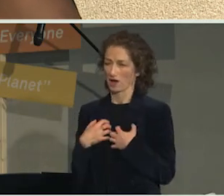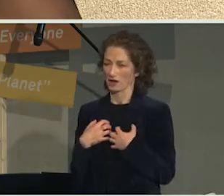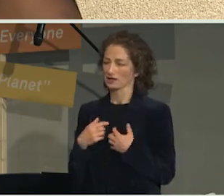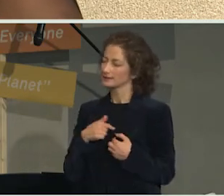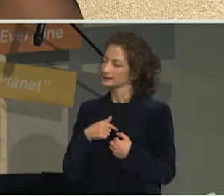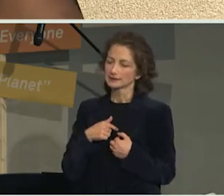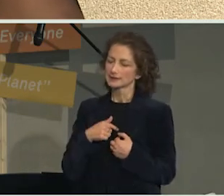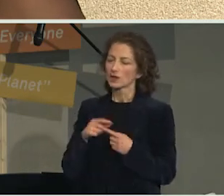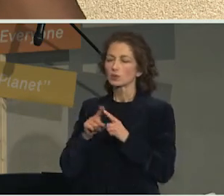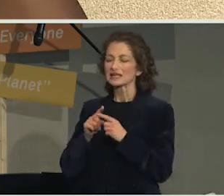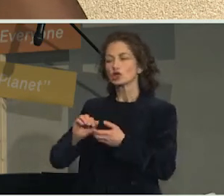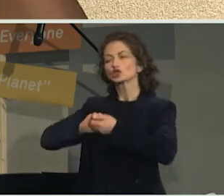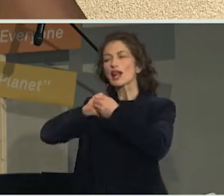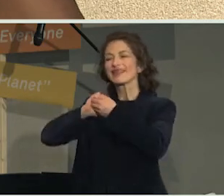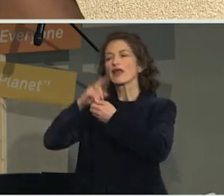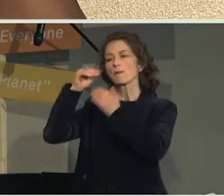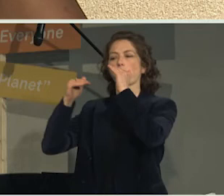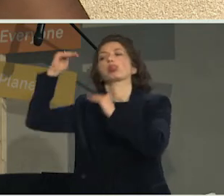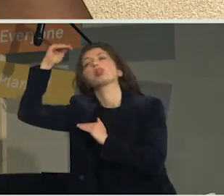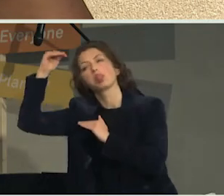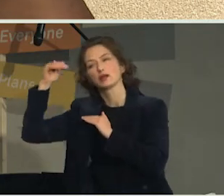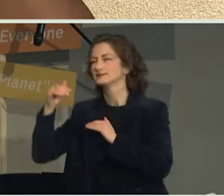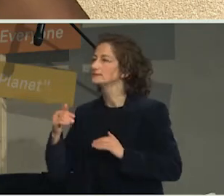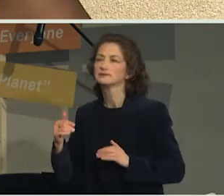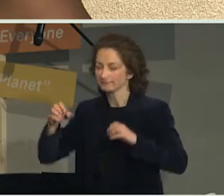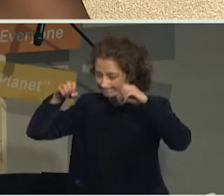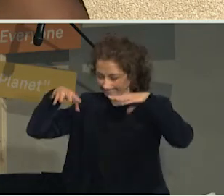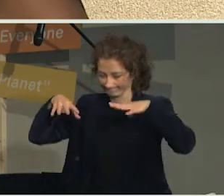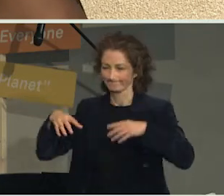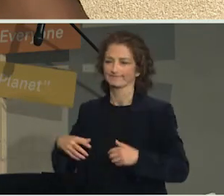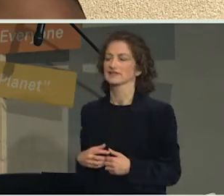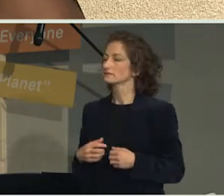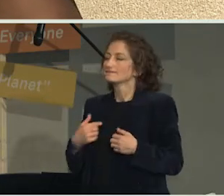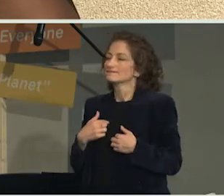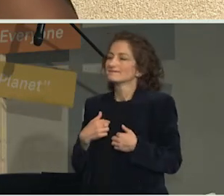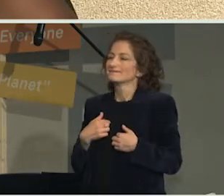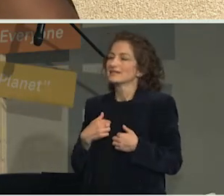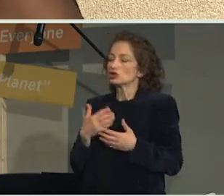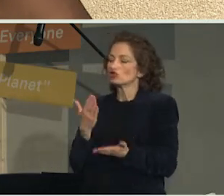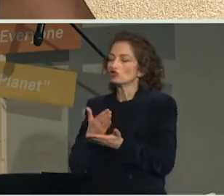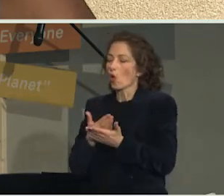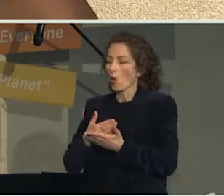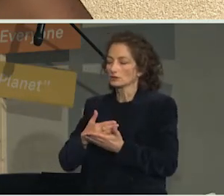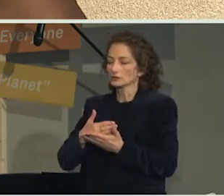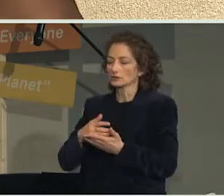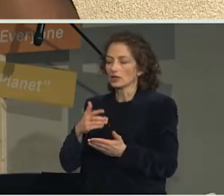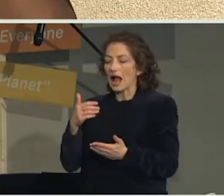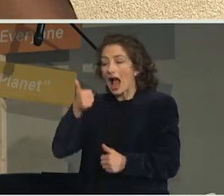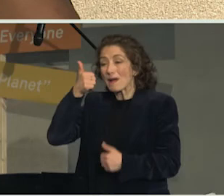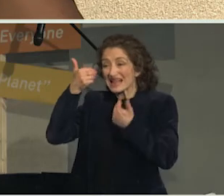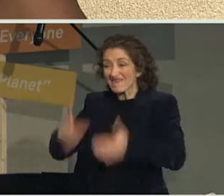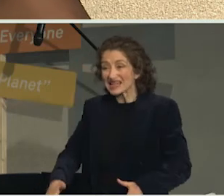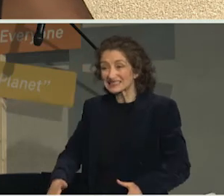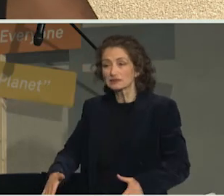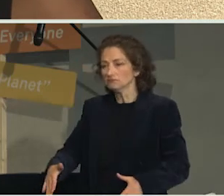to asymmetric solidarities is fully reflexive. I can't alter it. It's almost Pavlovian. I can't bring